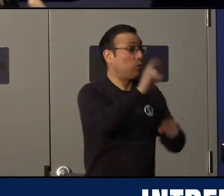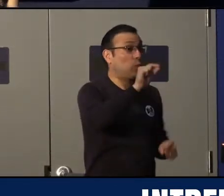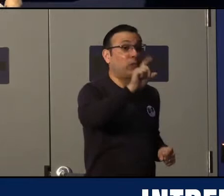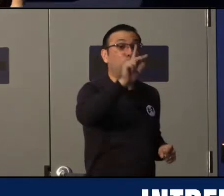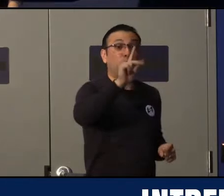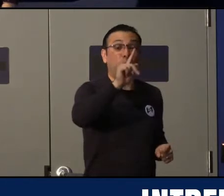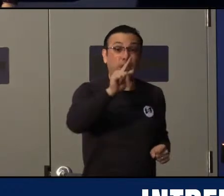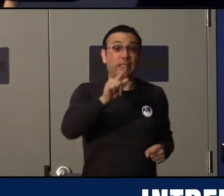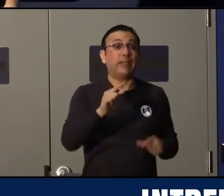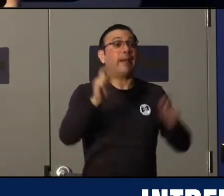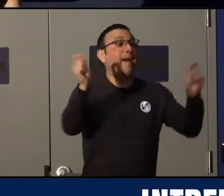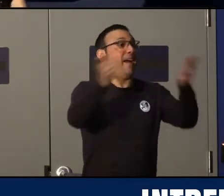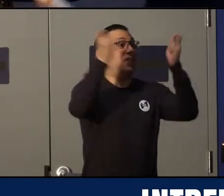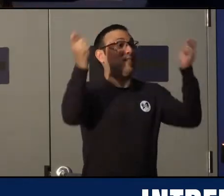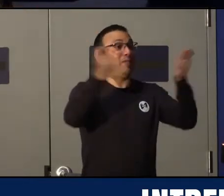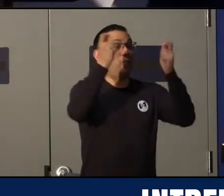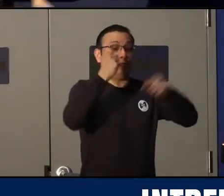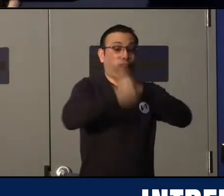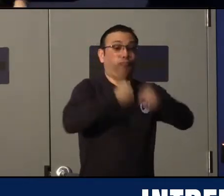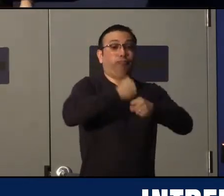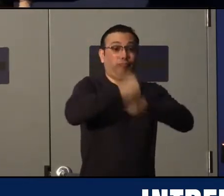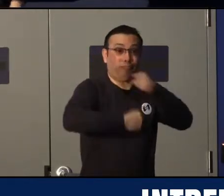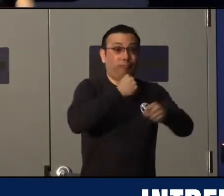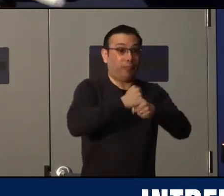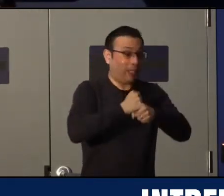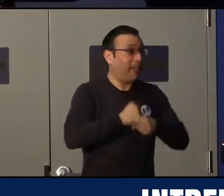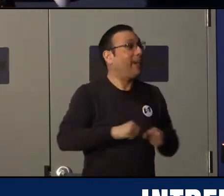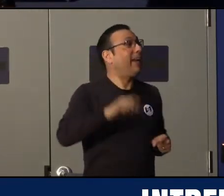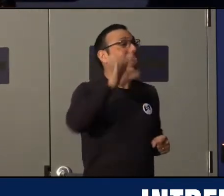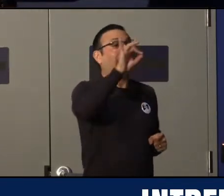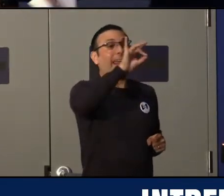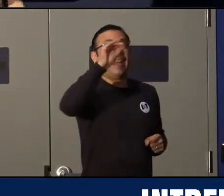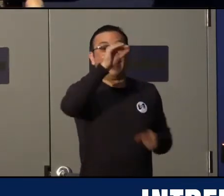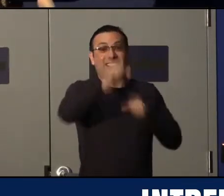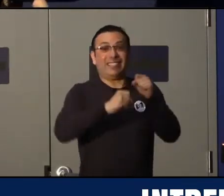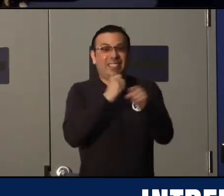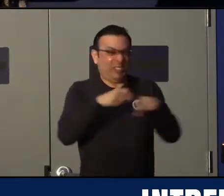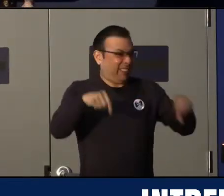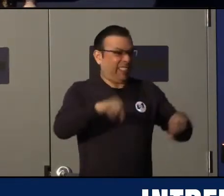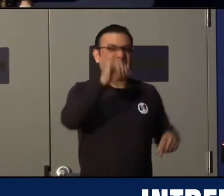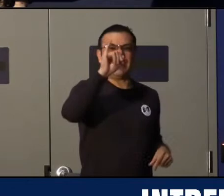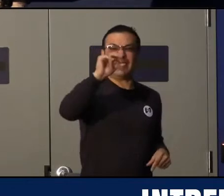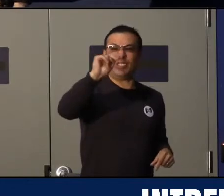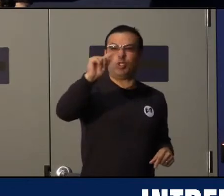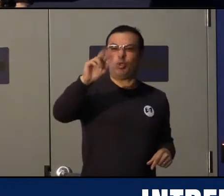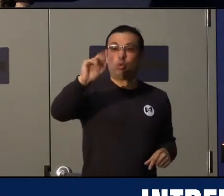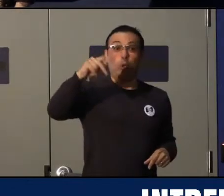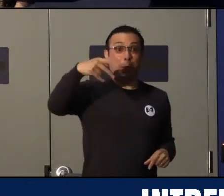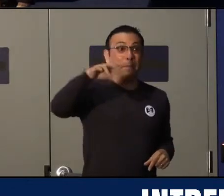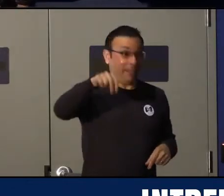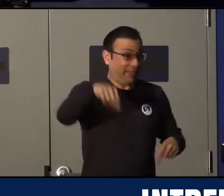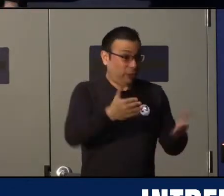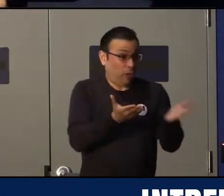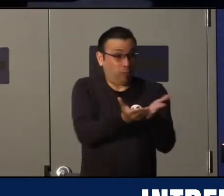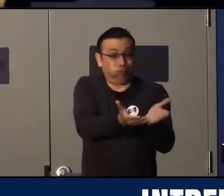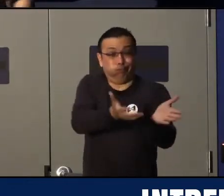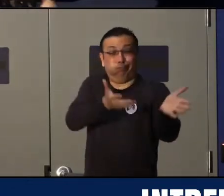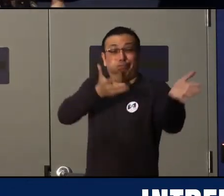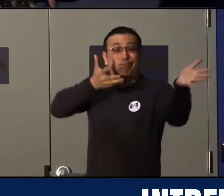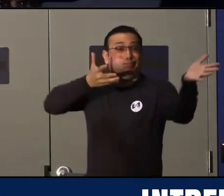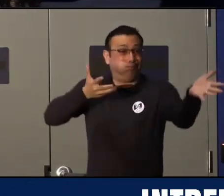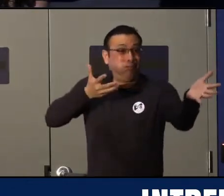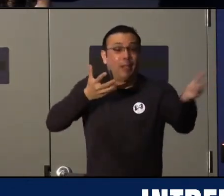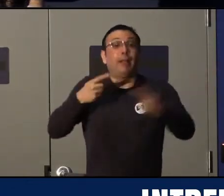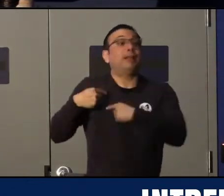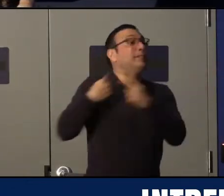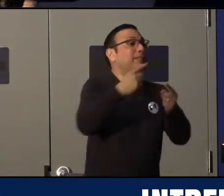80th anniversary of the former USS Intrepid, the aircraft carrier that you are on right now? 80th birthday. How